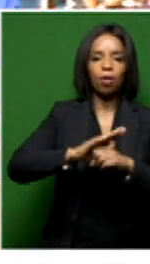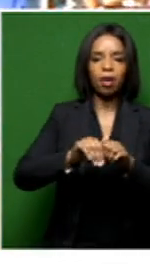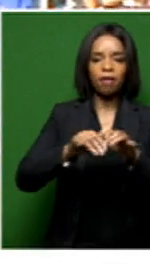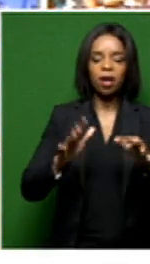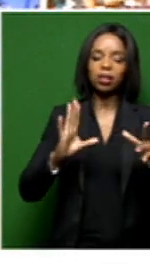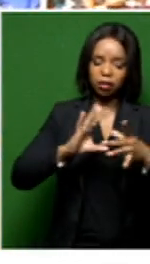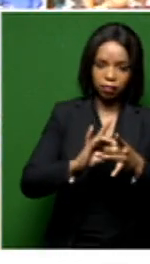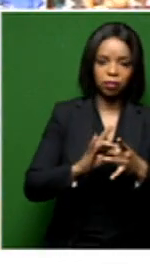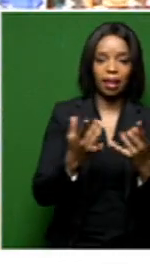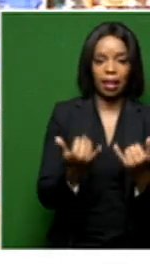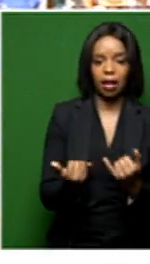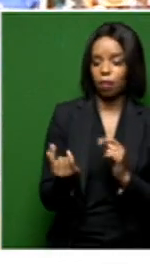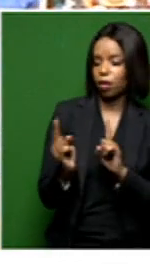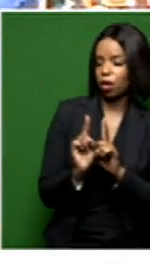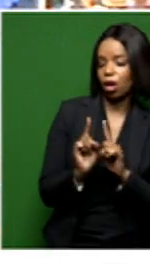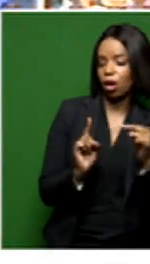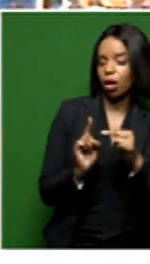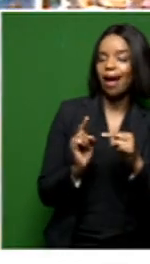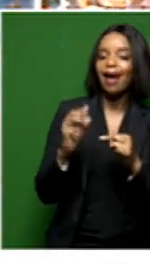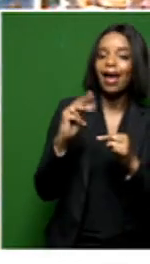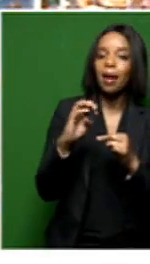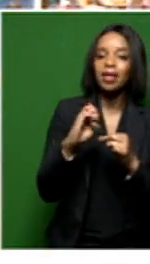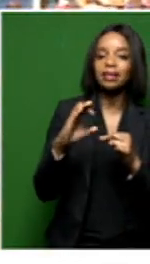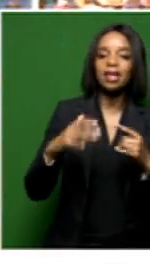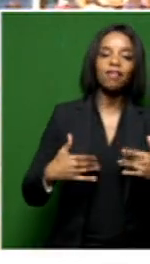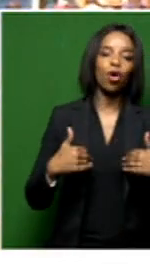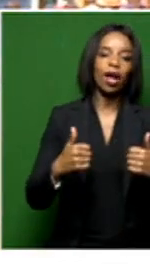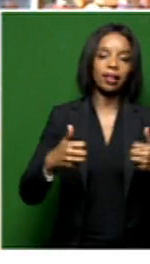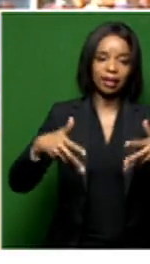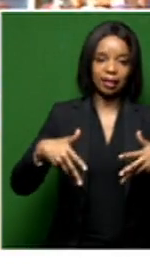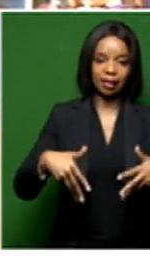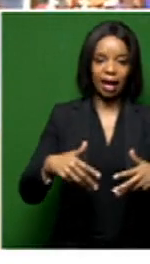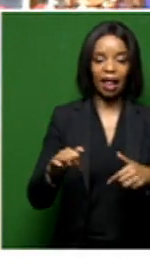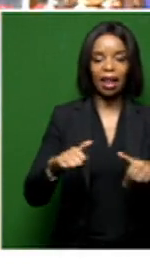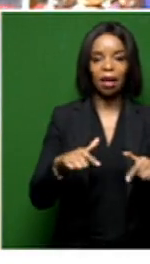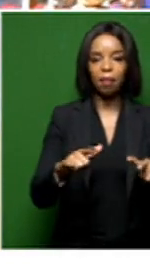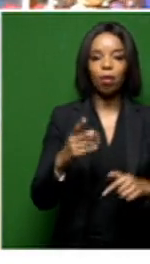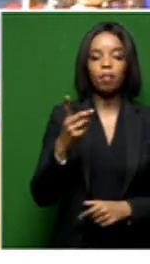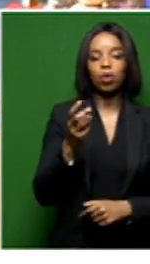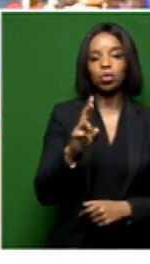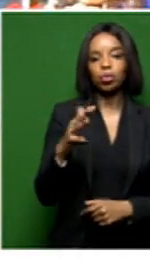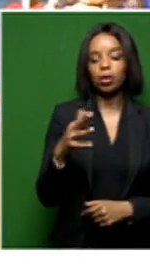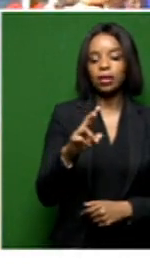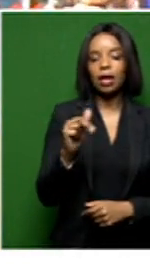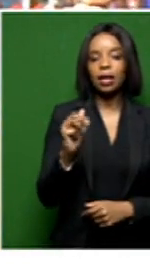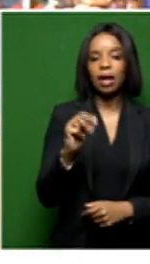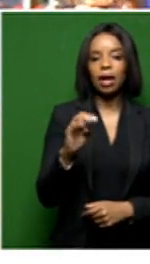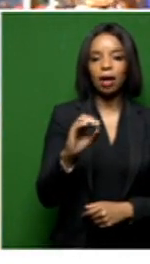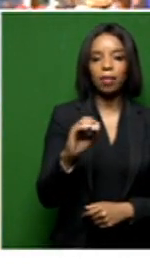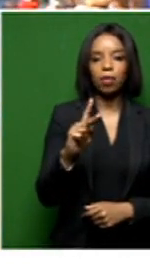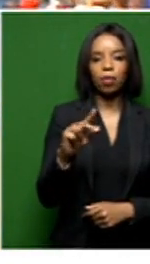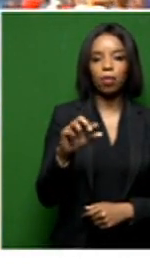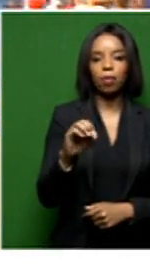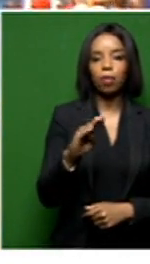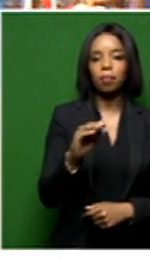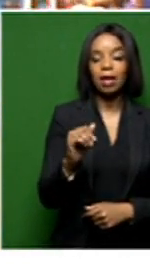by MEC for Health in Limpopo, Dr. Popirama Tuba. We'll be talking about firstly, the